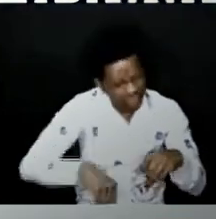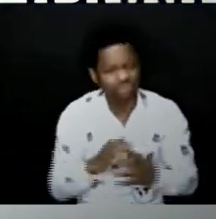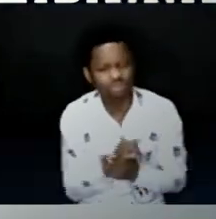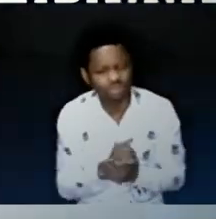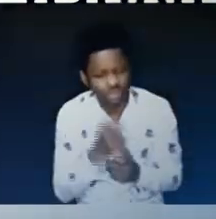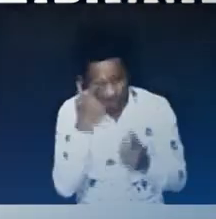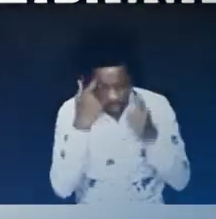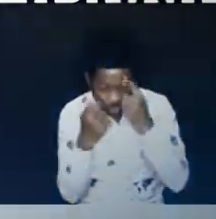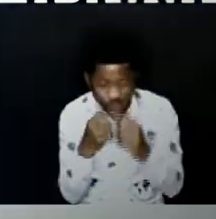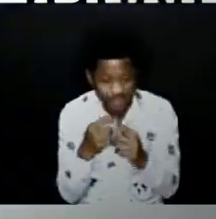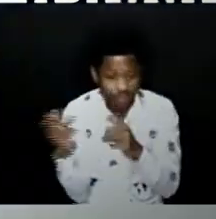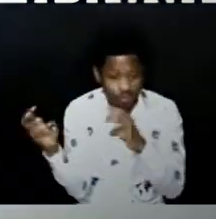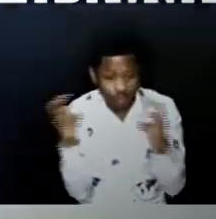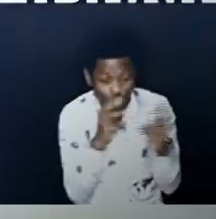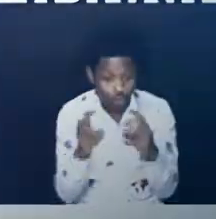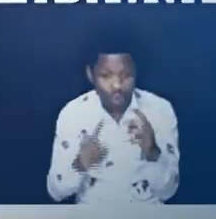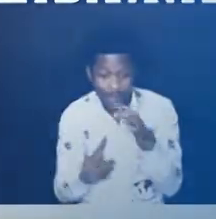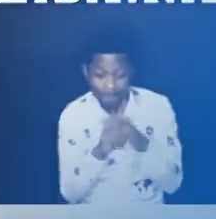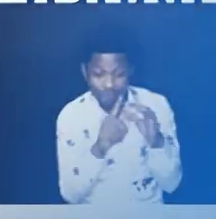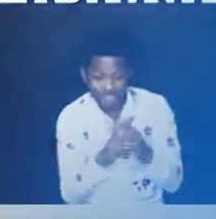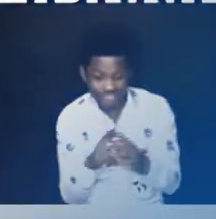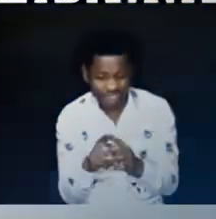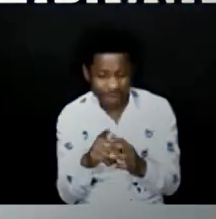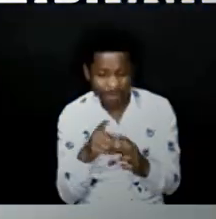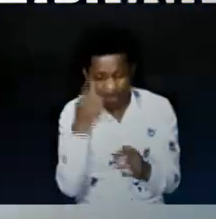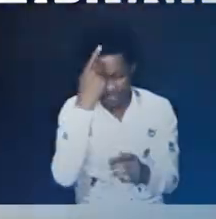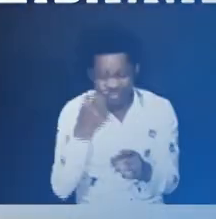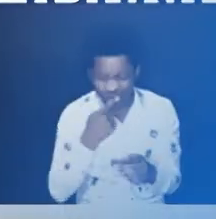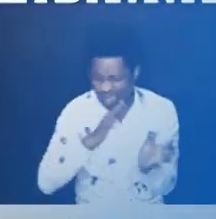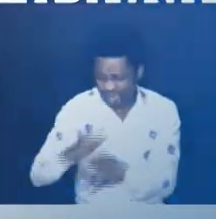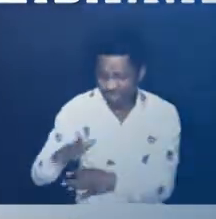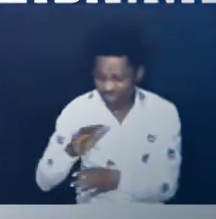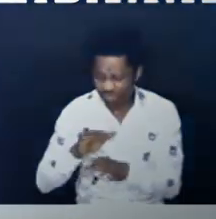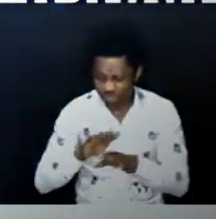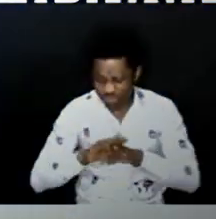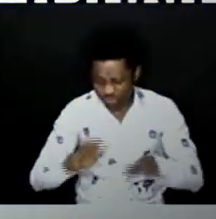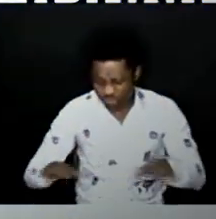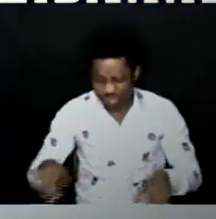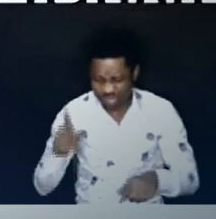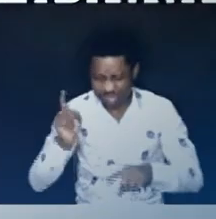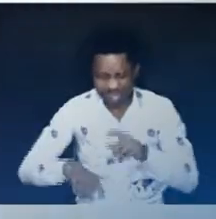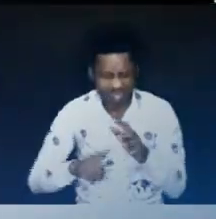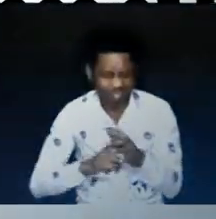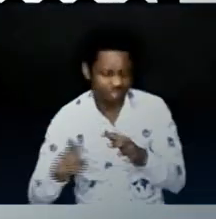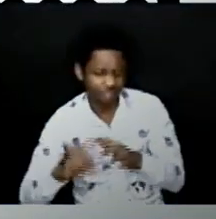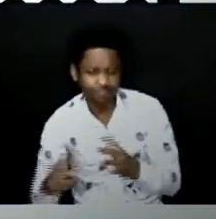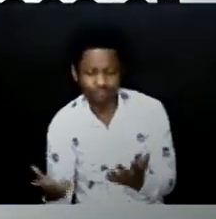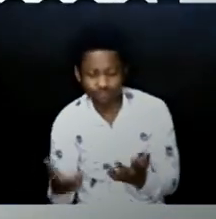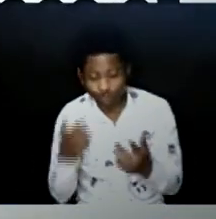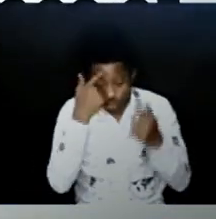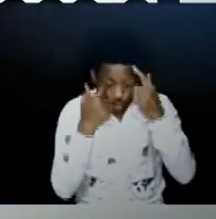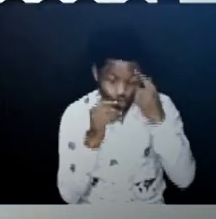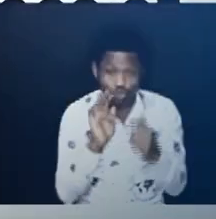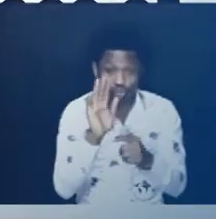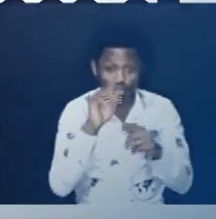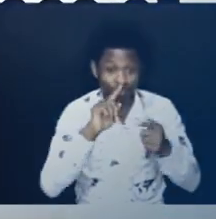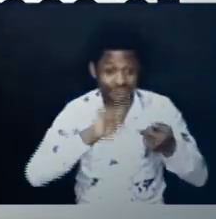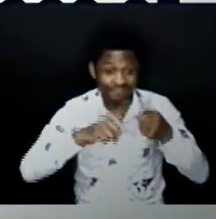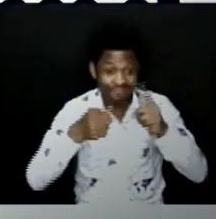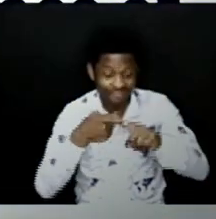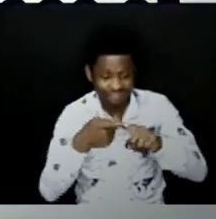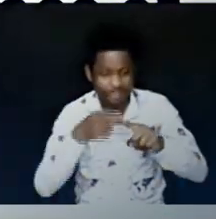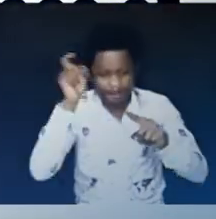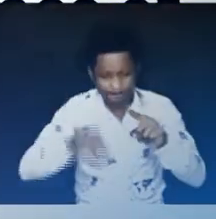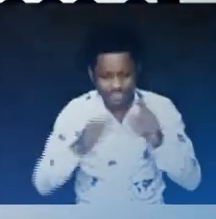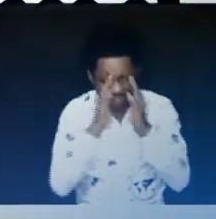Now for the sake of your friends, pray and seek the